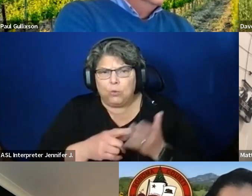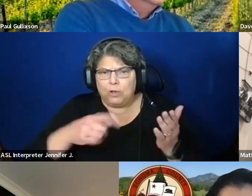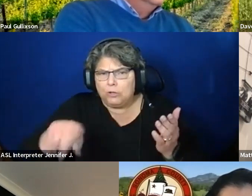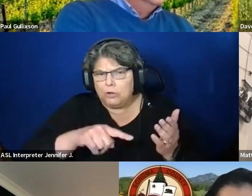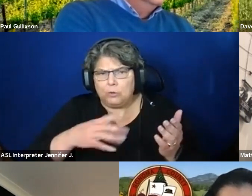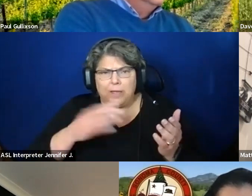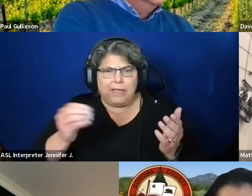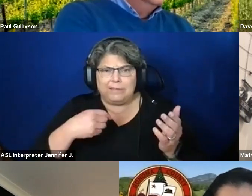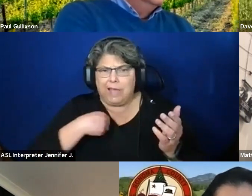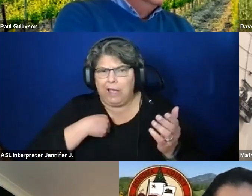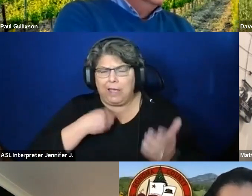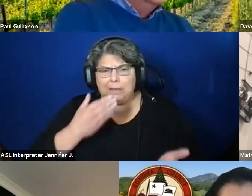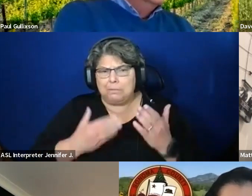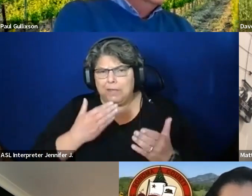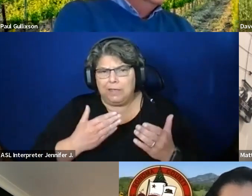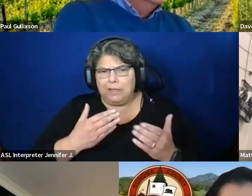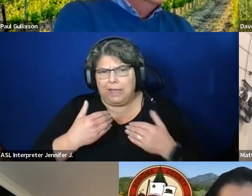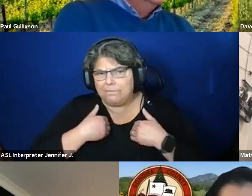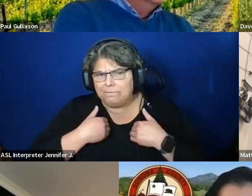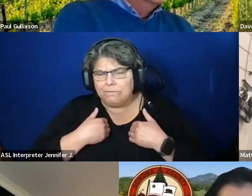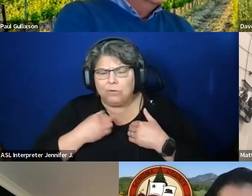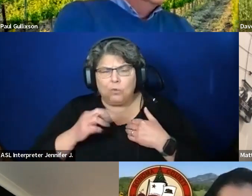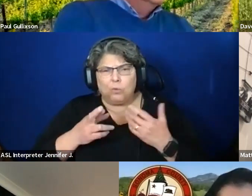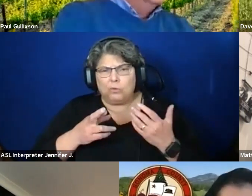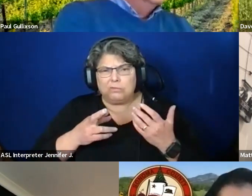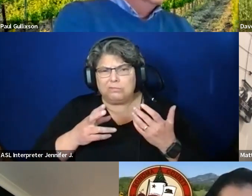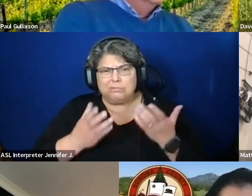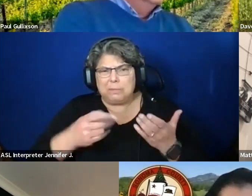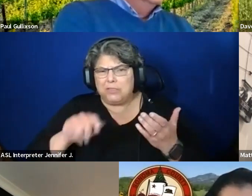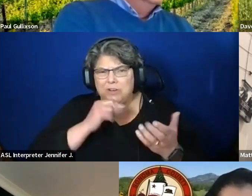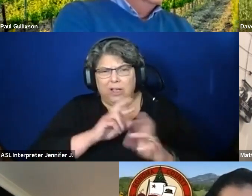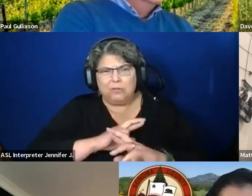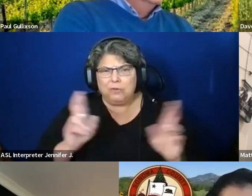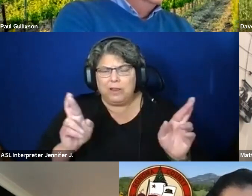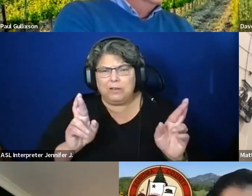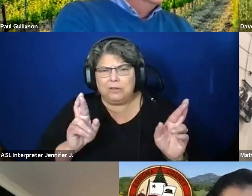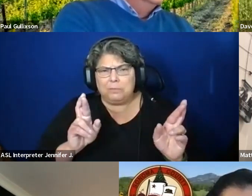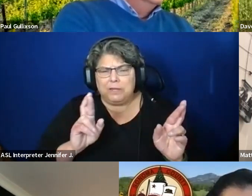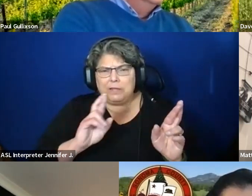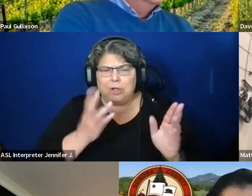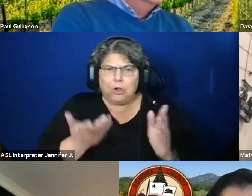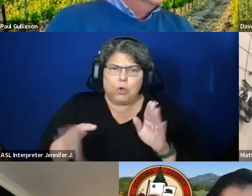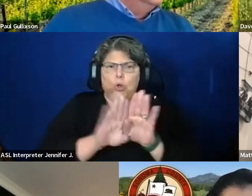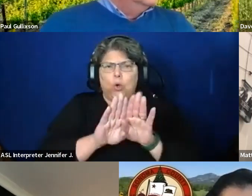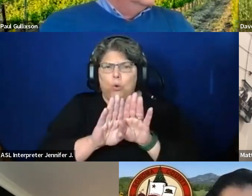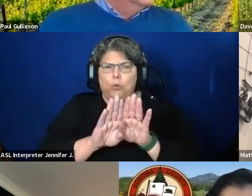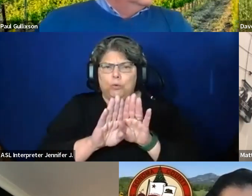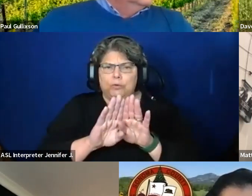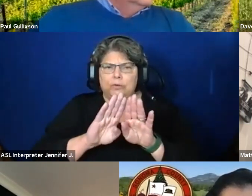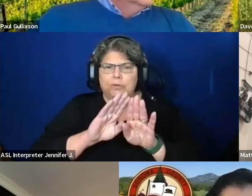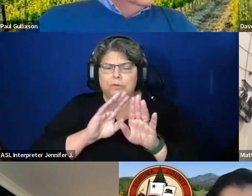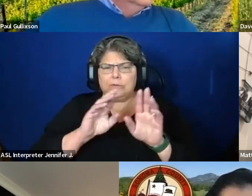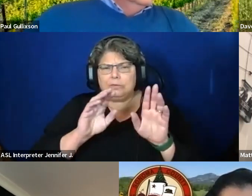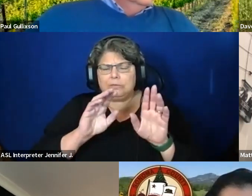may live in, or who are ready to be locked or closed behind, for